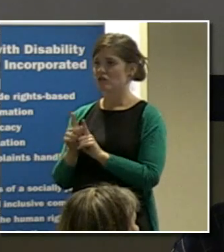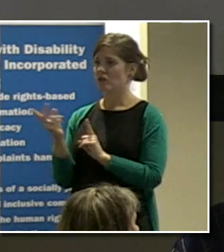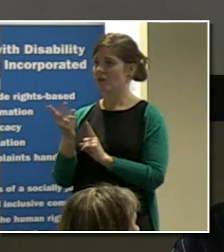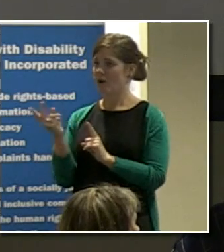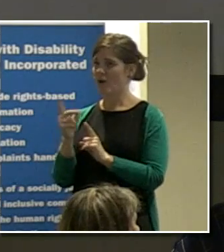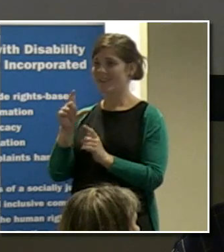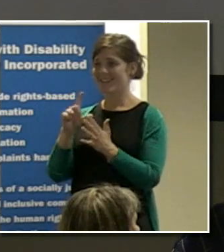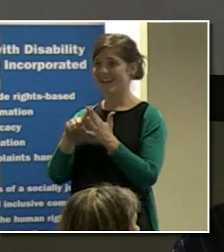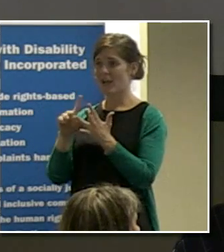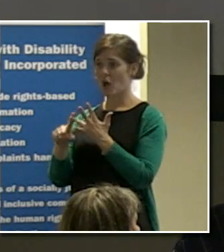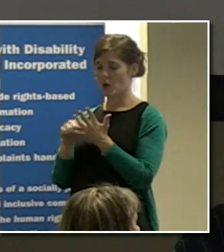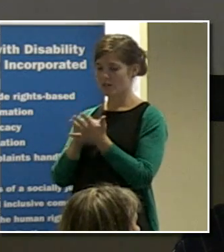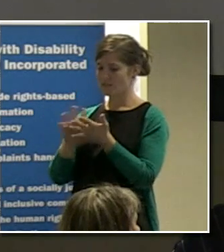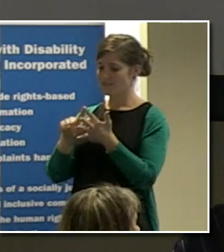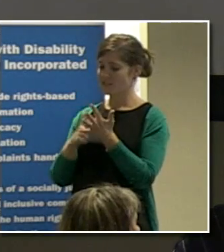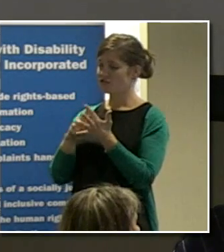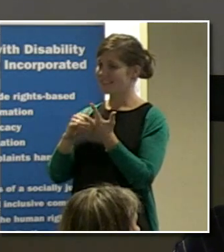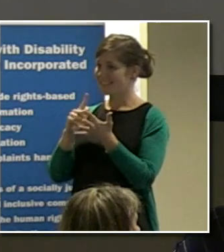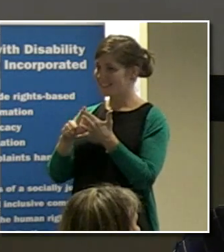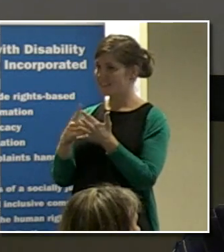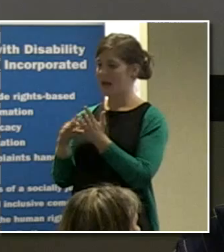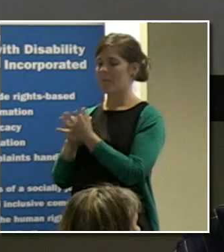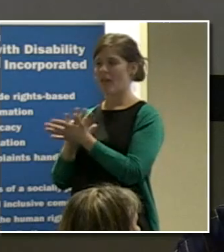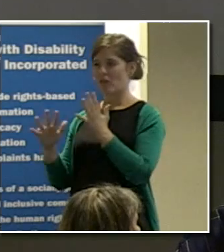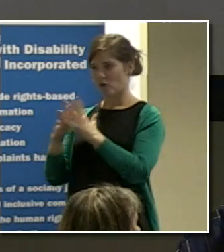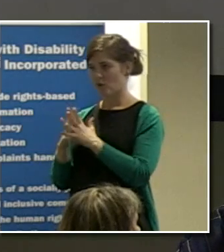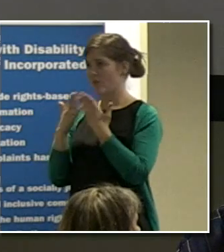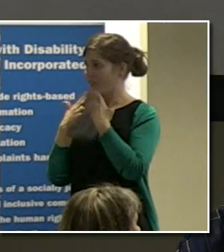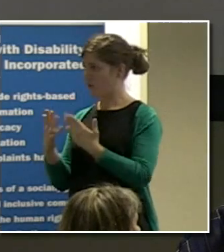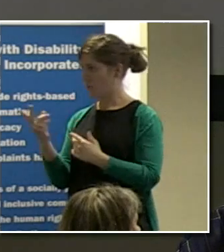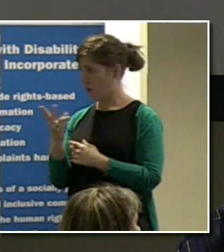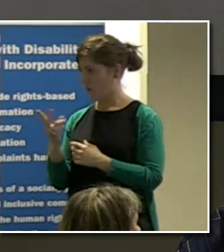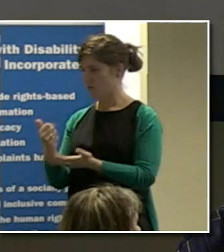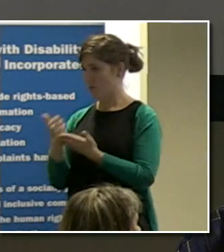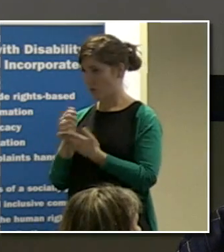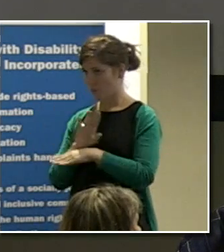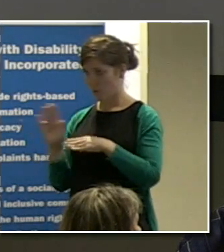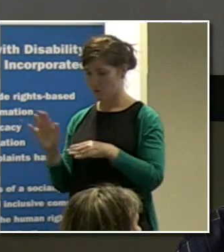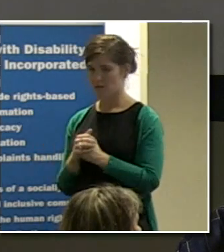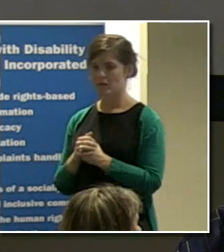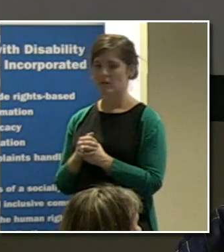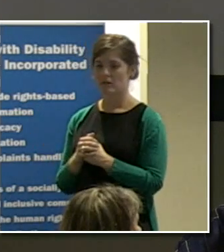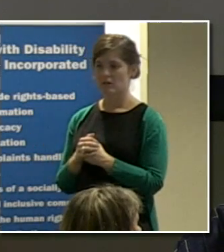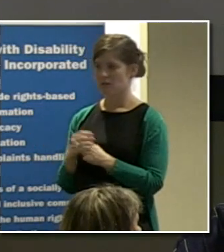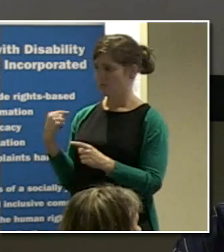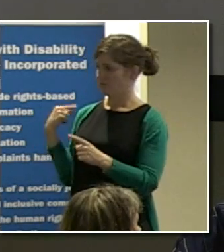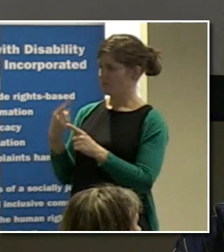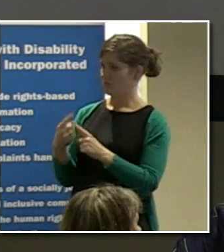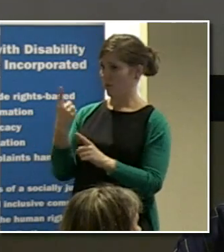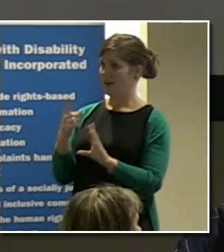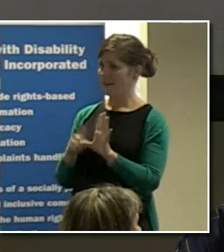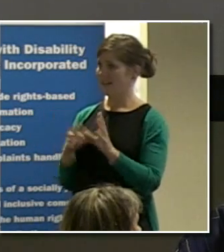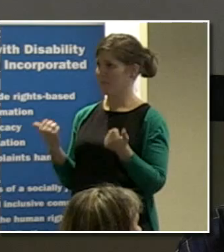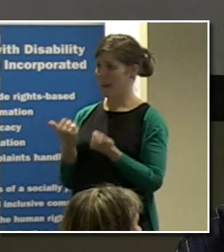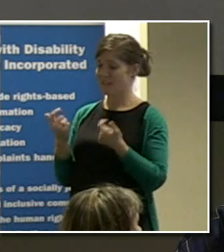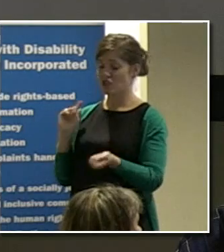Therese Sands and Matthew Bowden, for their secretariat support to us. This has been a year of achievement and considerable